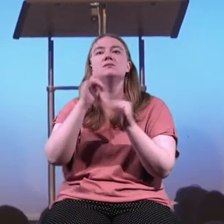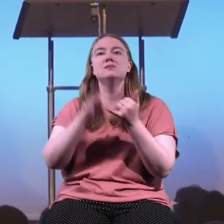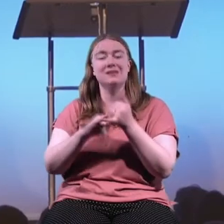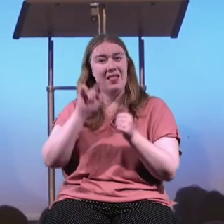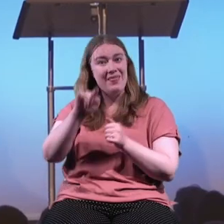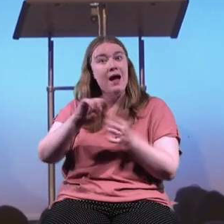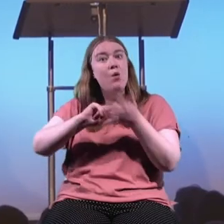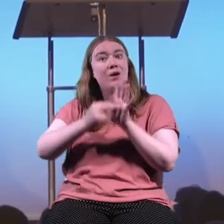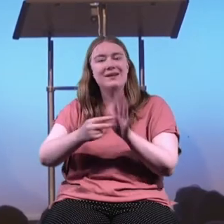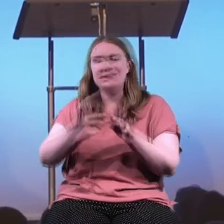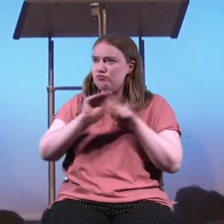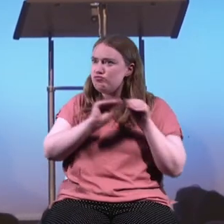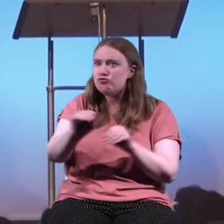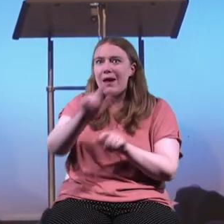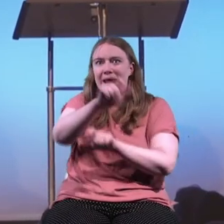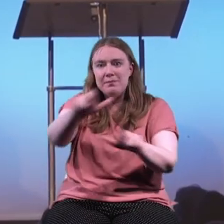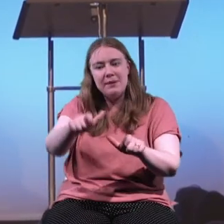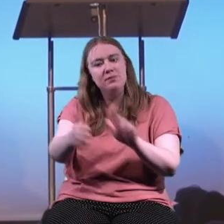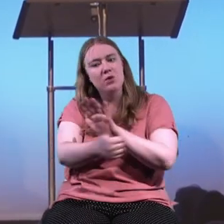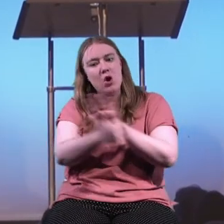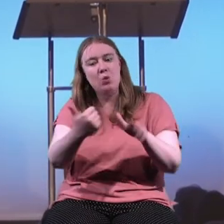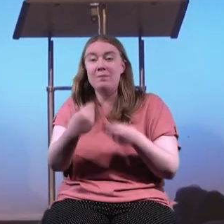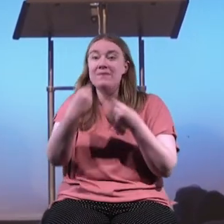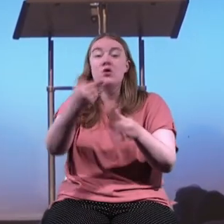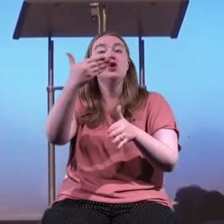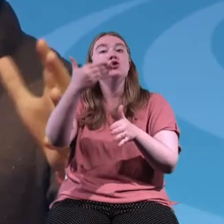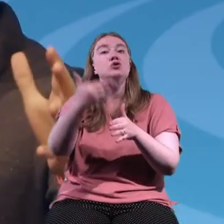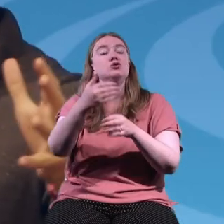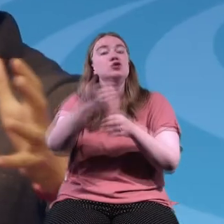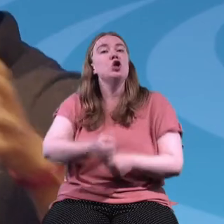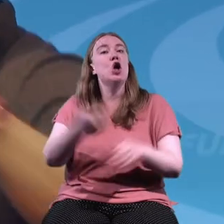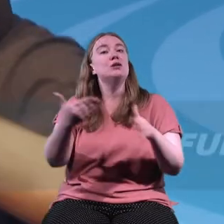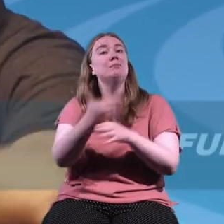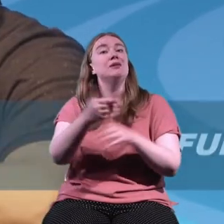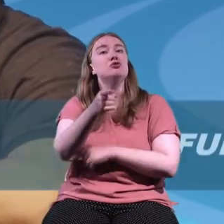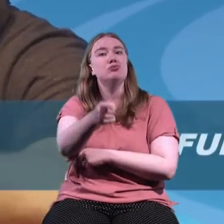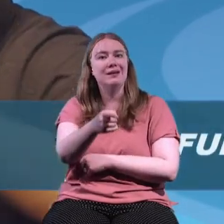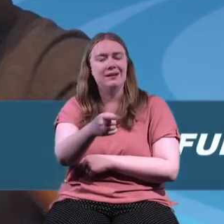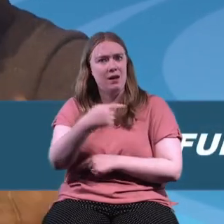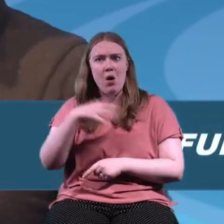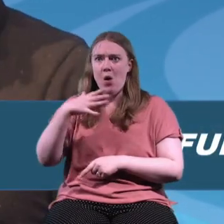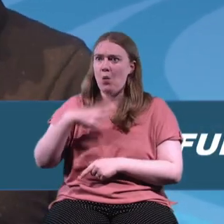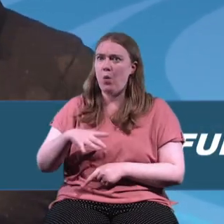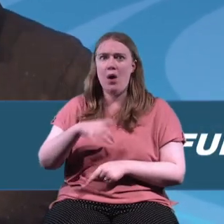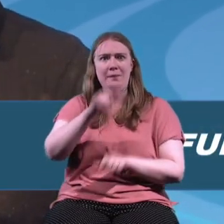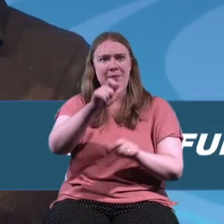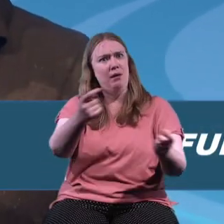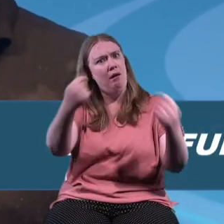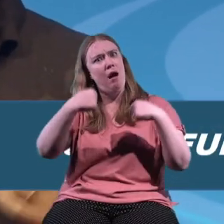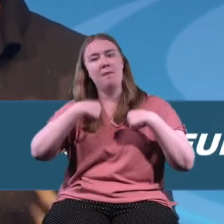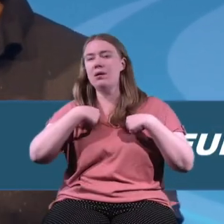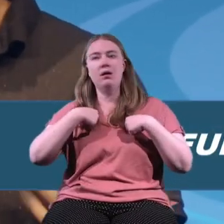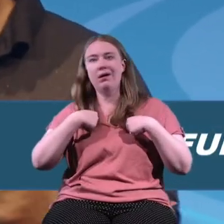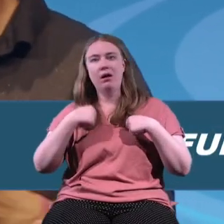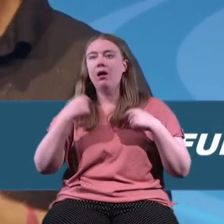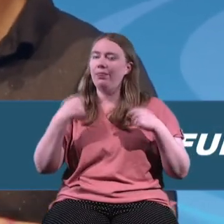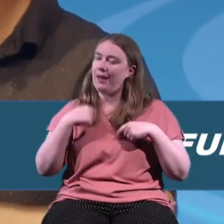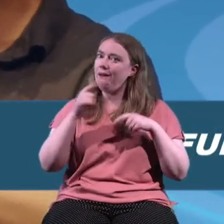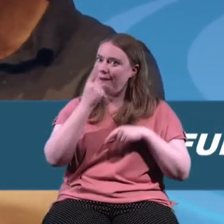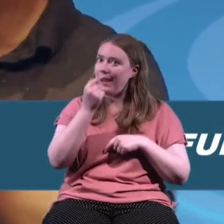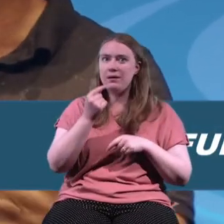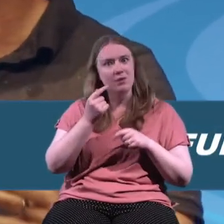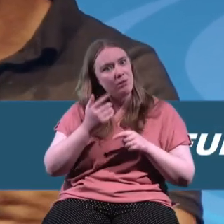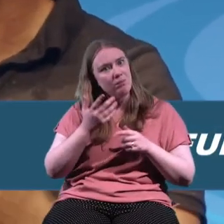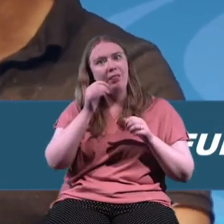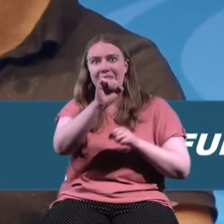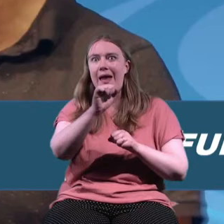to understand the Bible better, particularly equipping people for church ministry, not getting people to come to us, but enabling them to study and train to work for churches